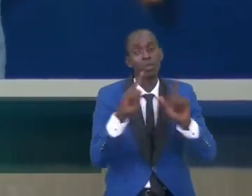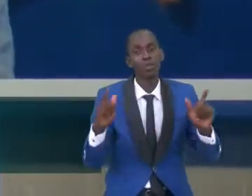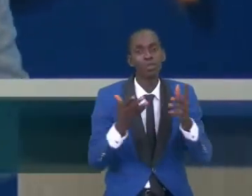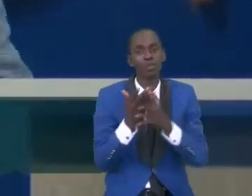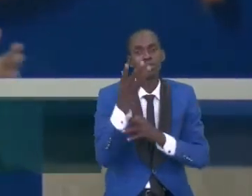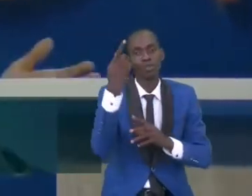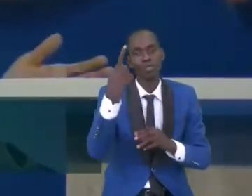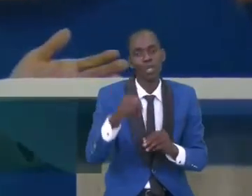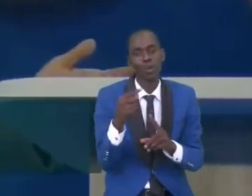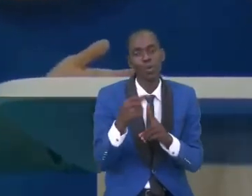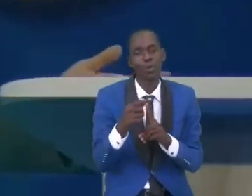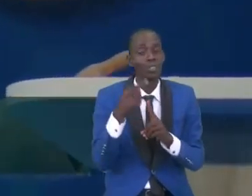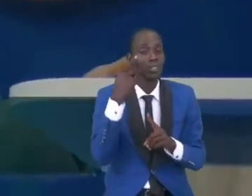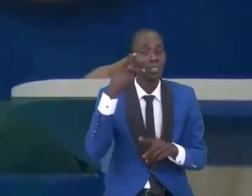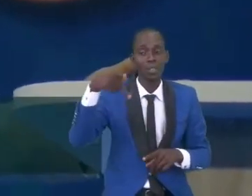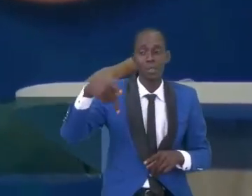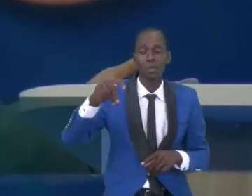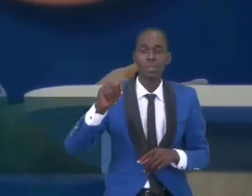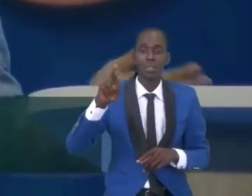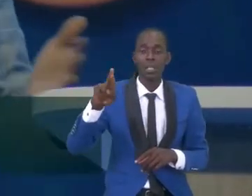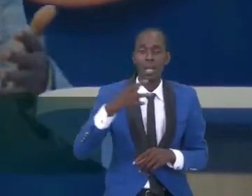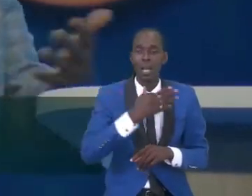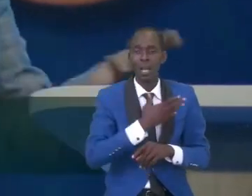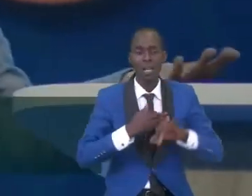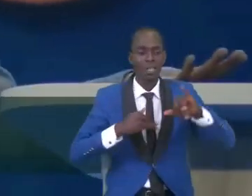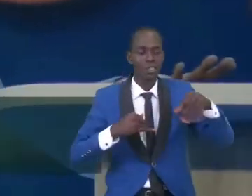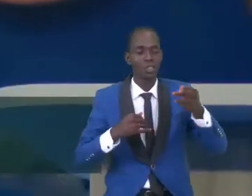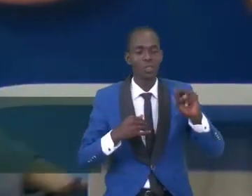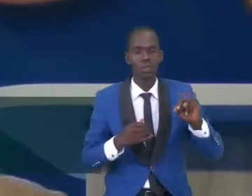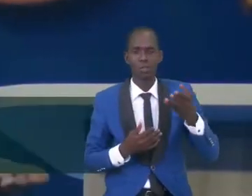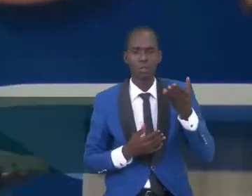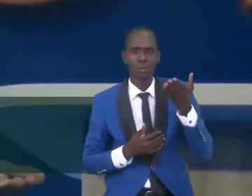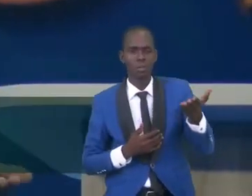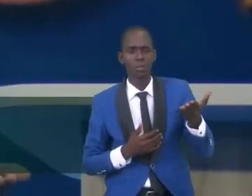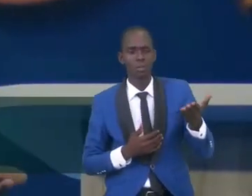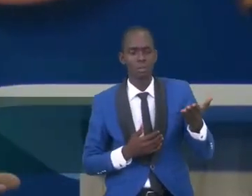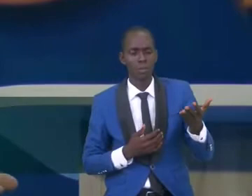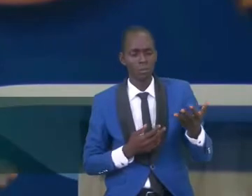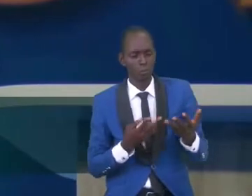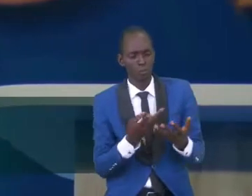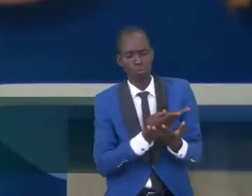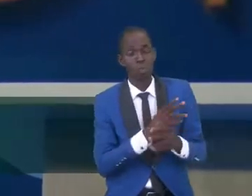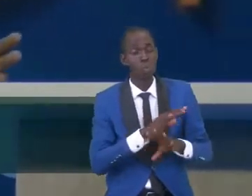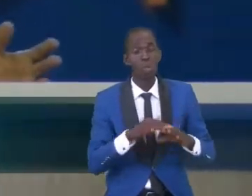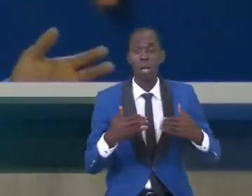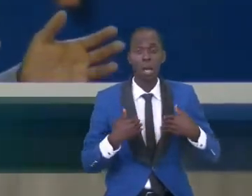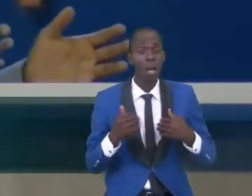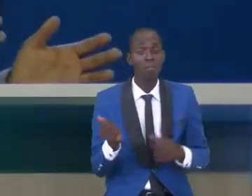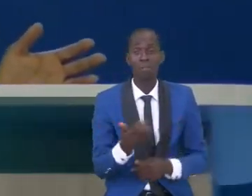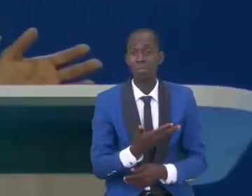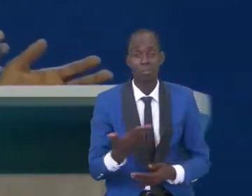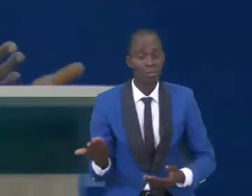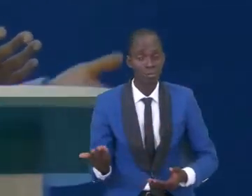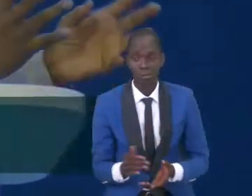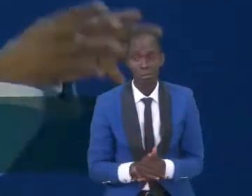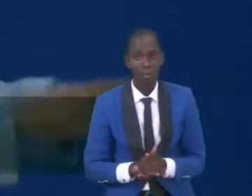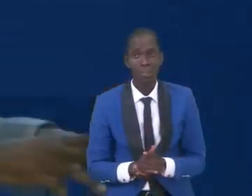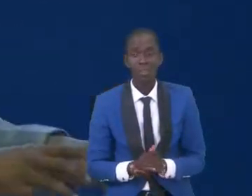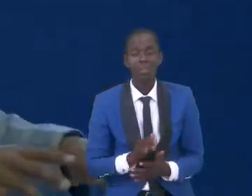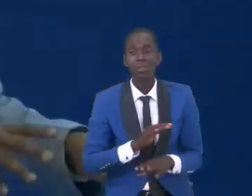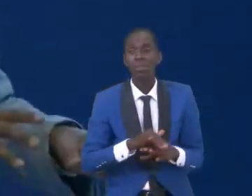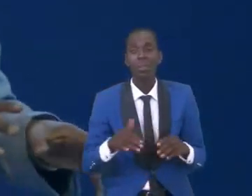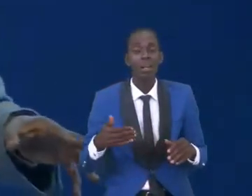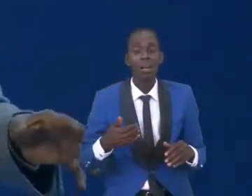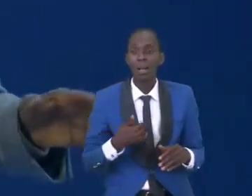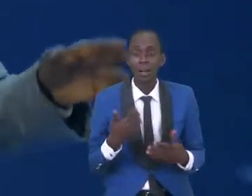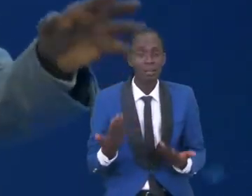John standing there. They didn't have any other sin. They didn't pour palm oil